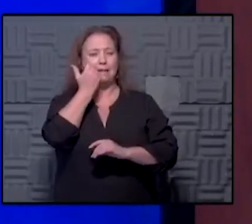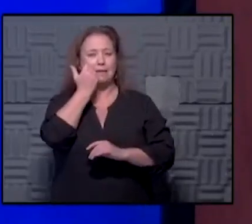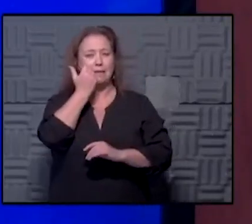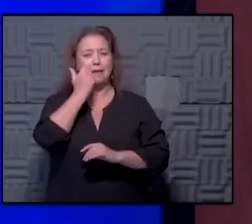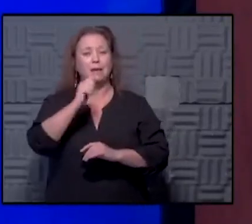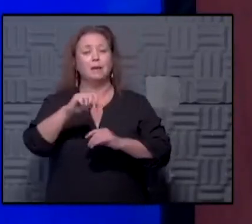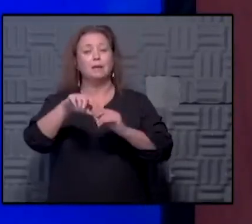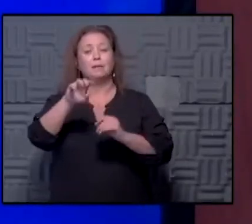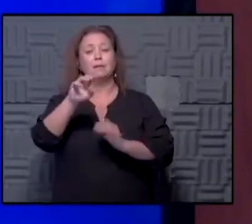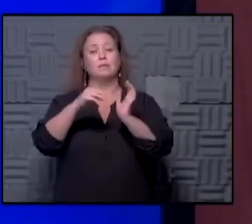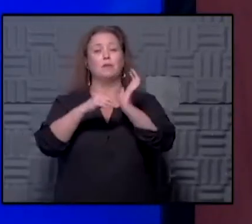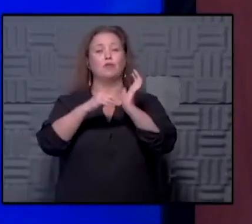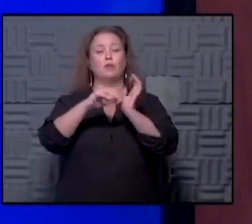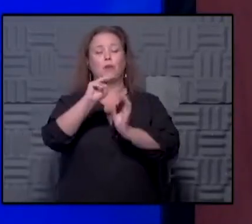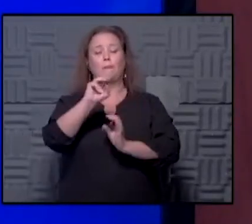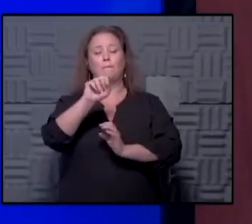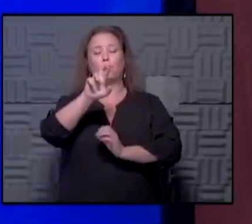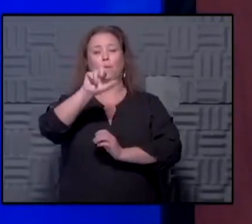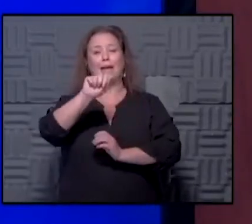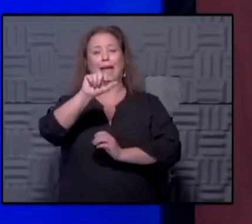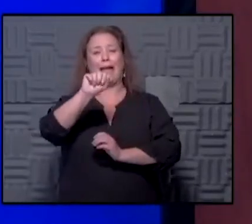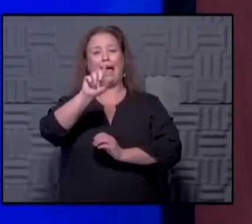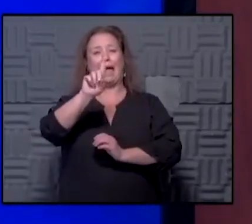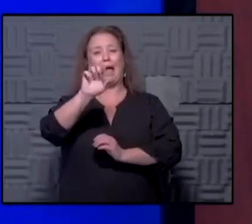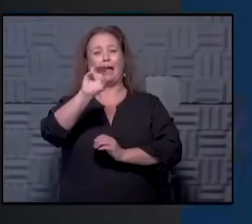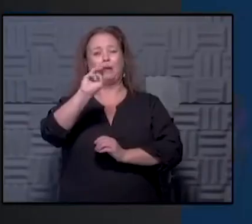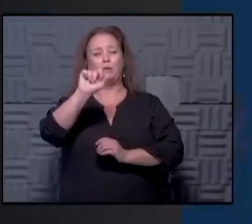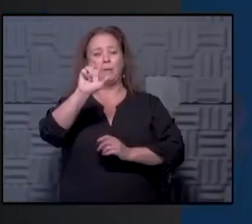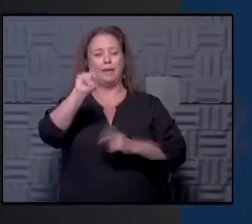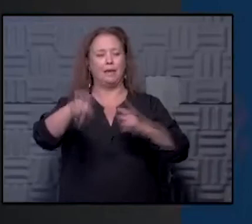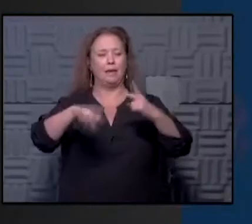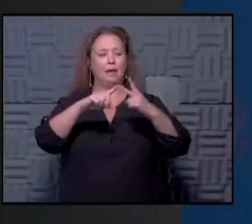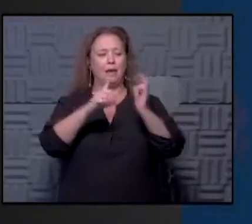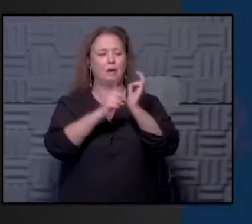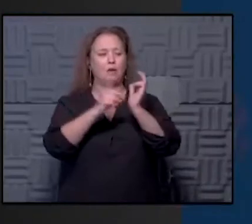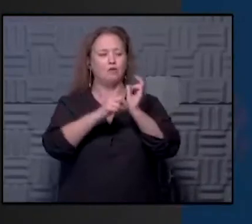Maria Adelman, and then Dr. Richard Korentager, because